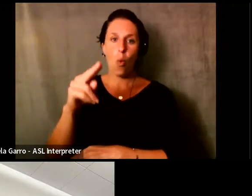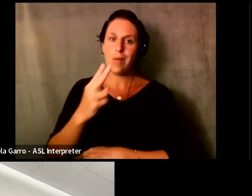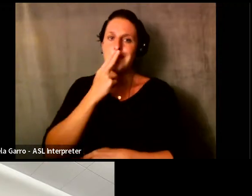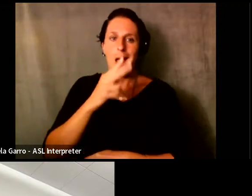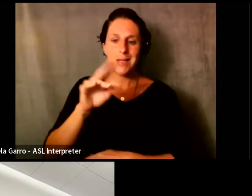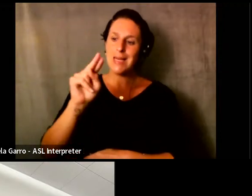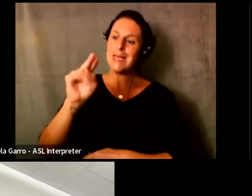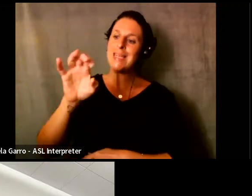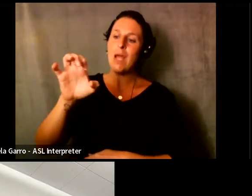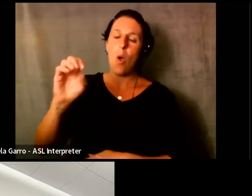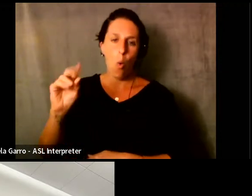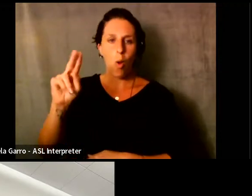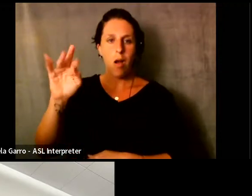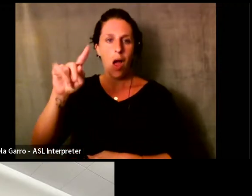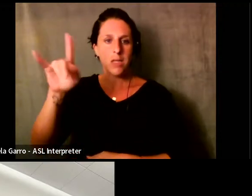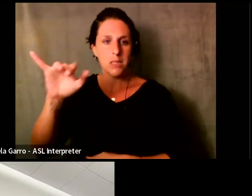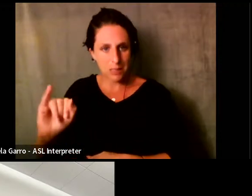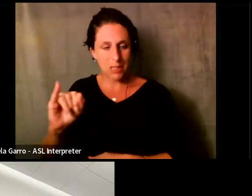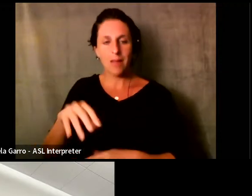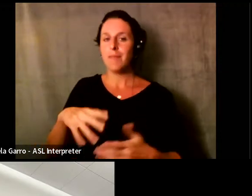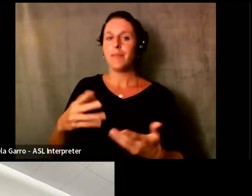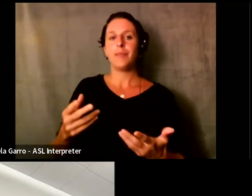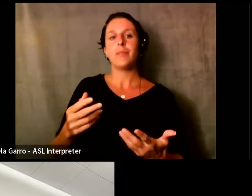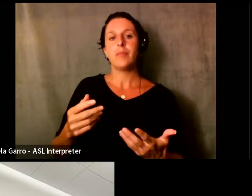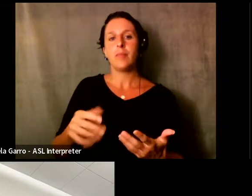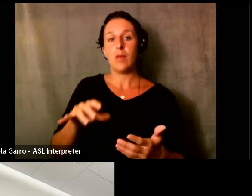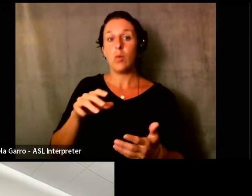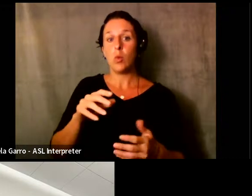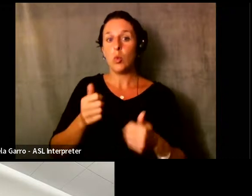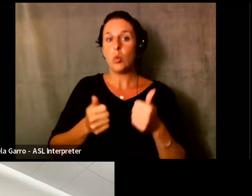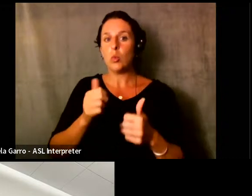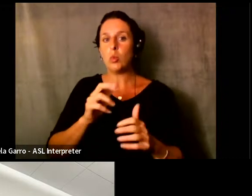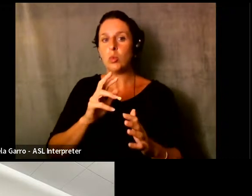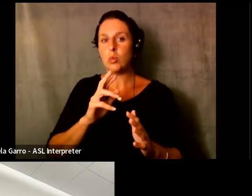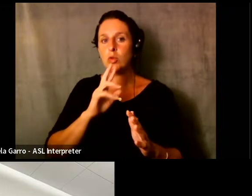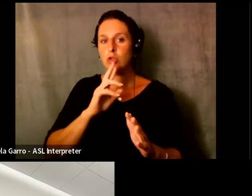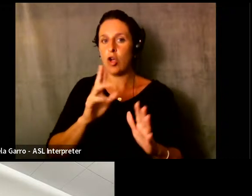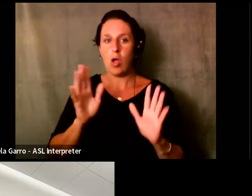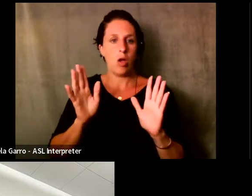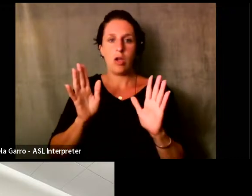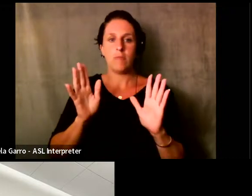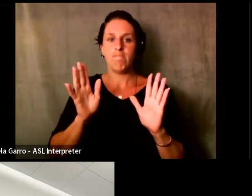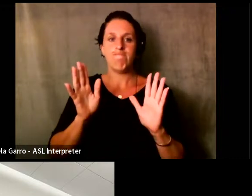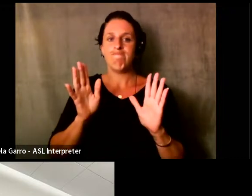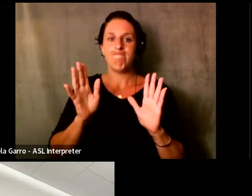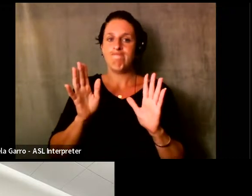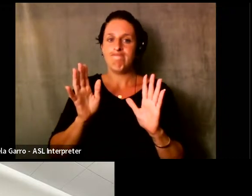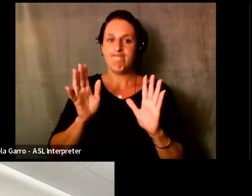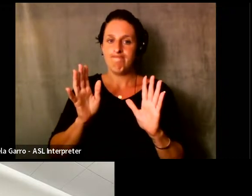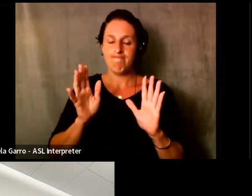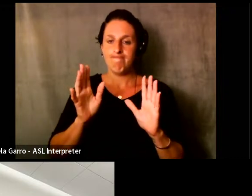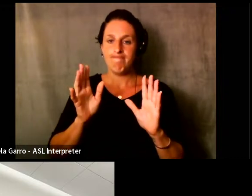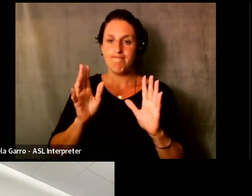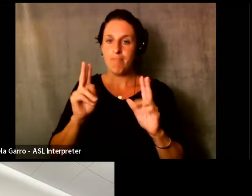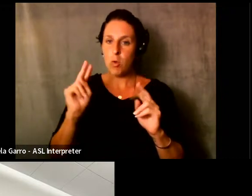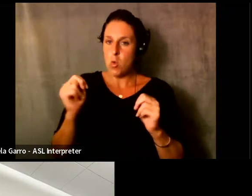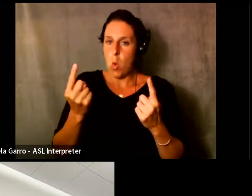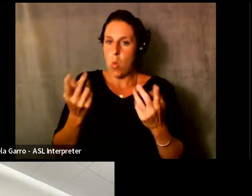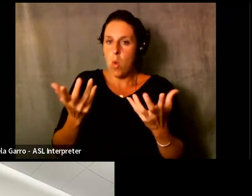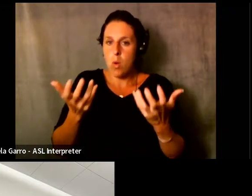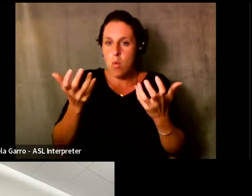neo-Nazis, which are, you know, nobody wants